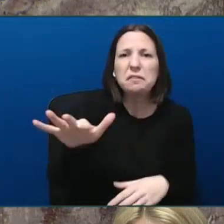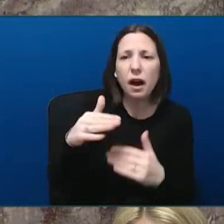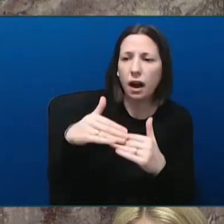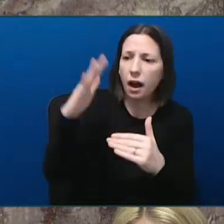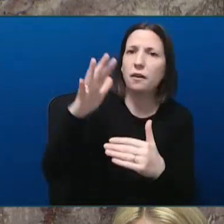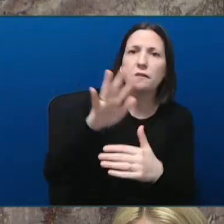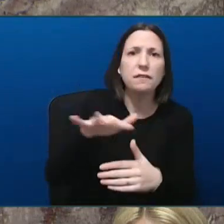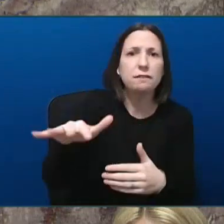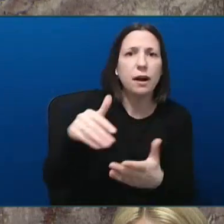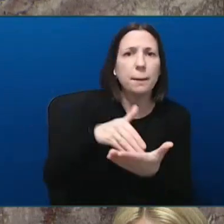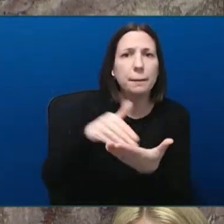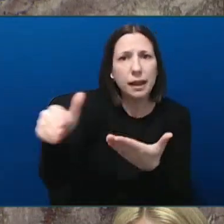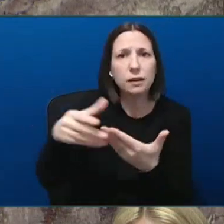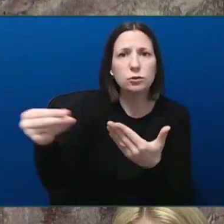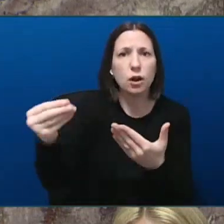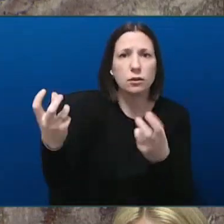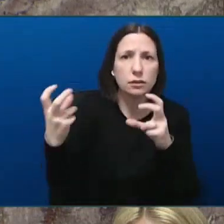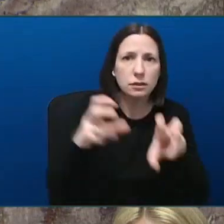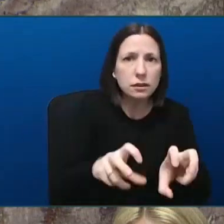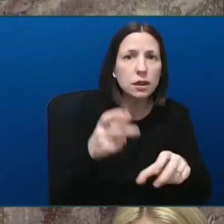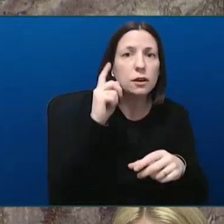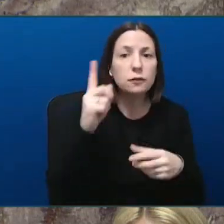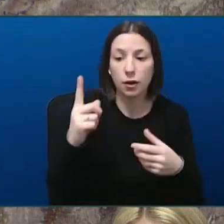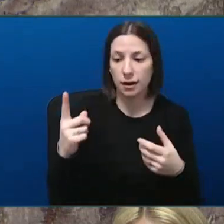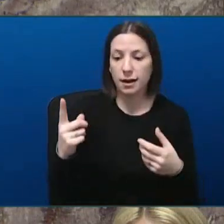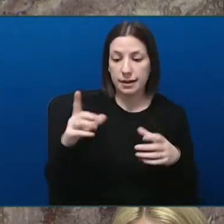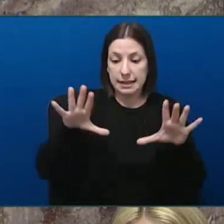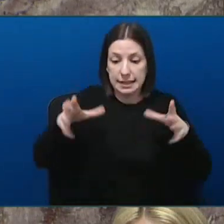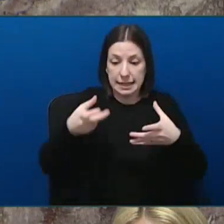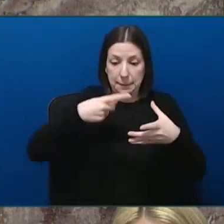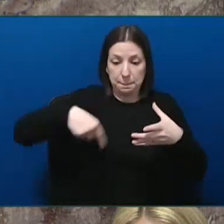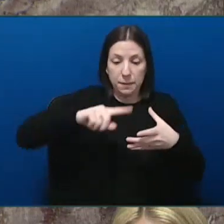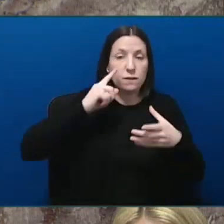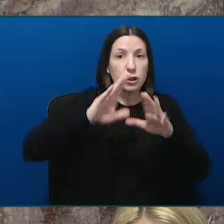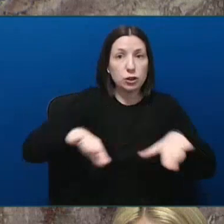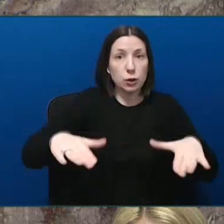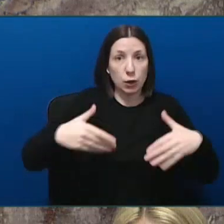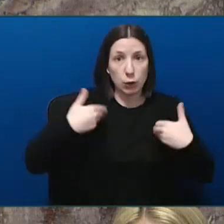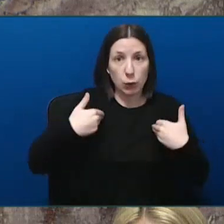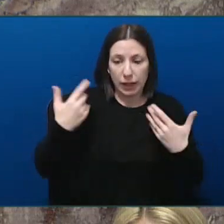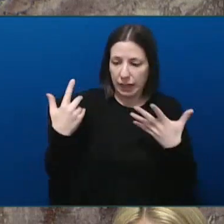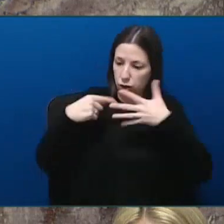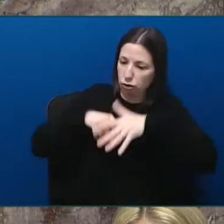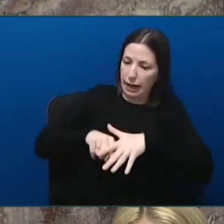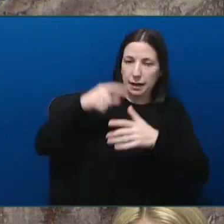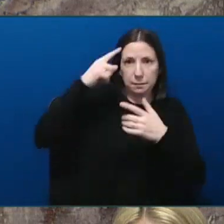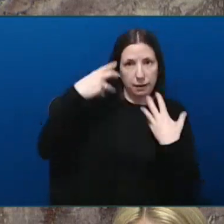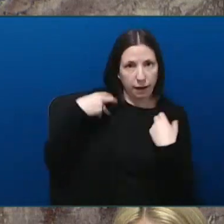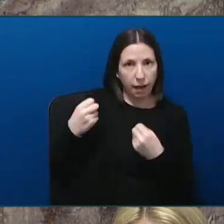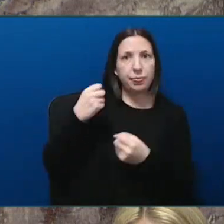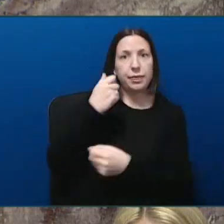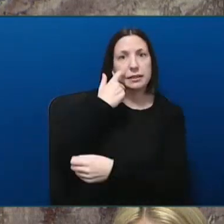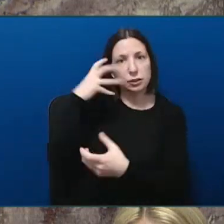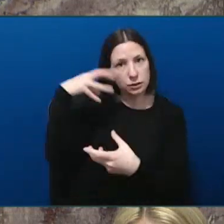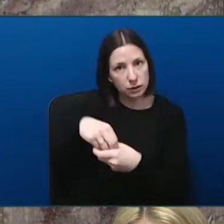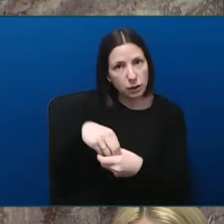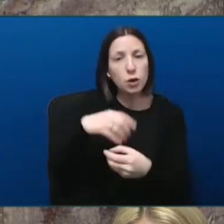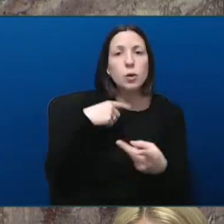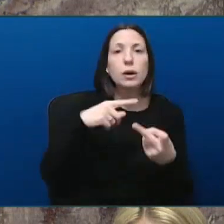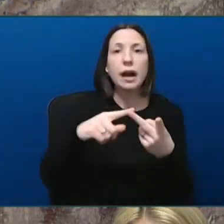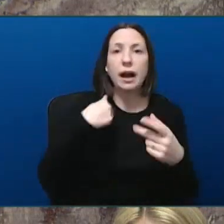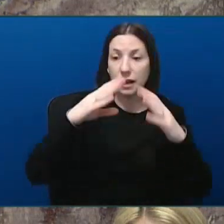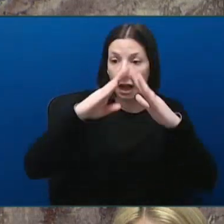for integrated child and youth teams, complex care housing. We are coming at this